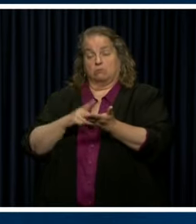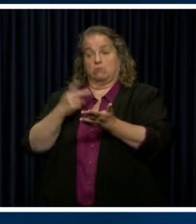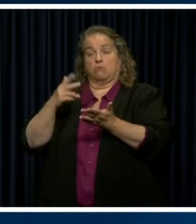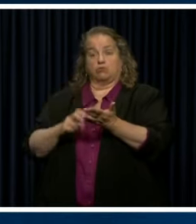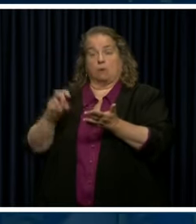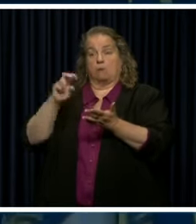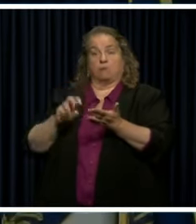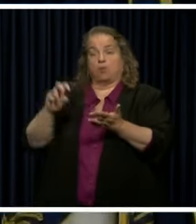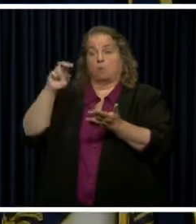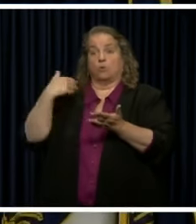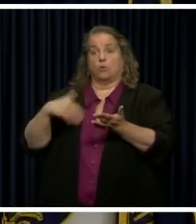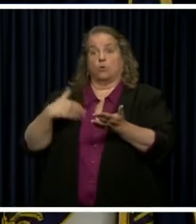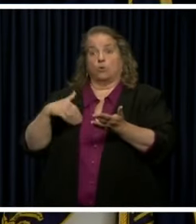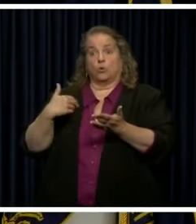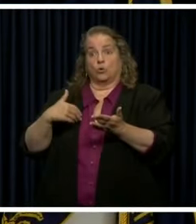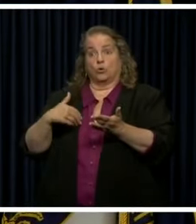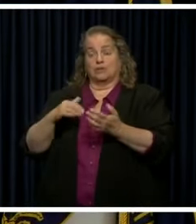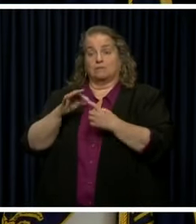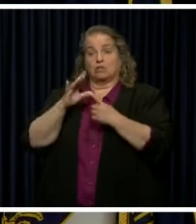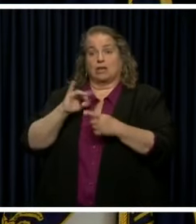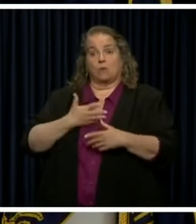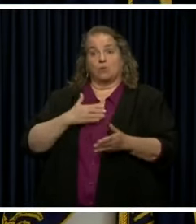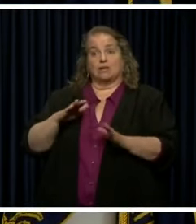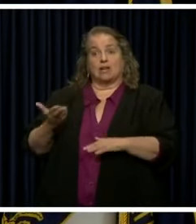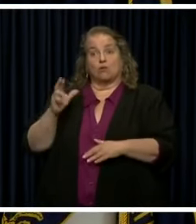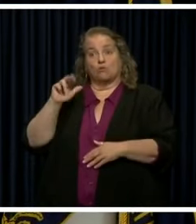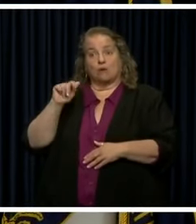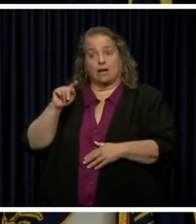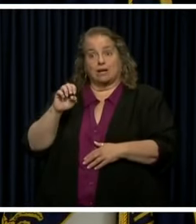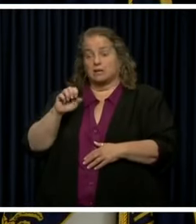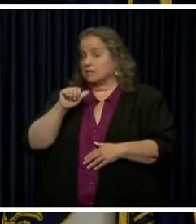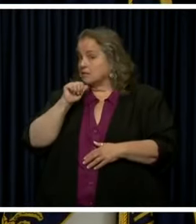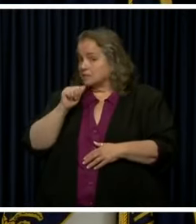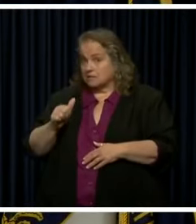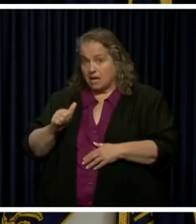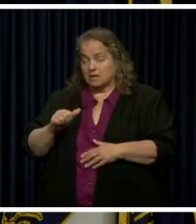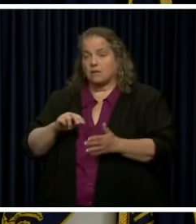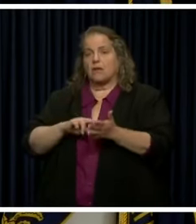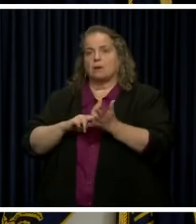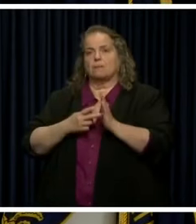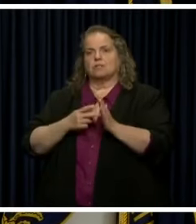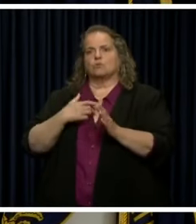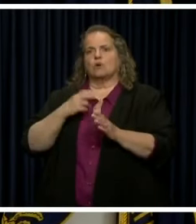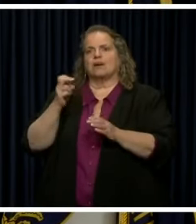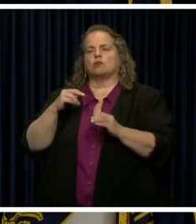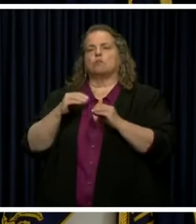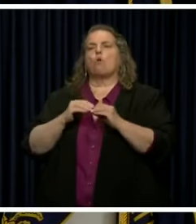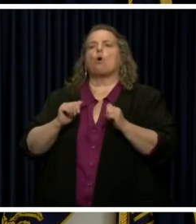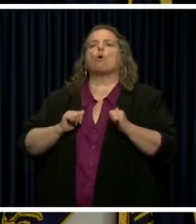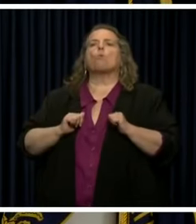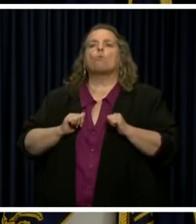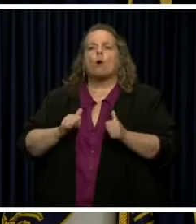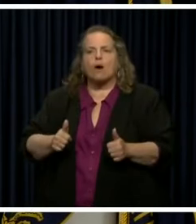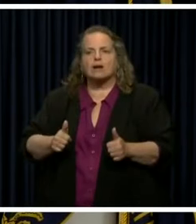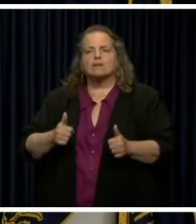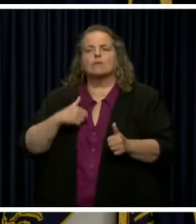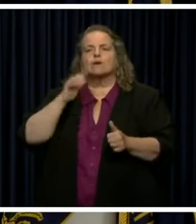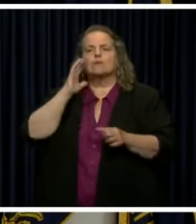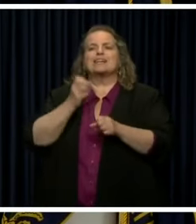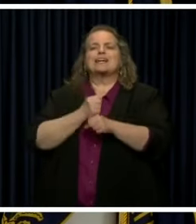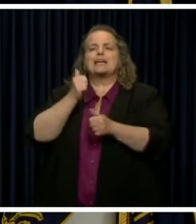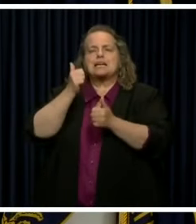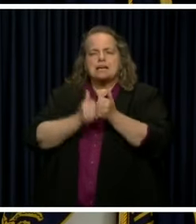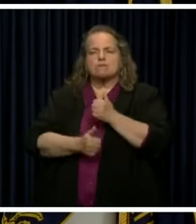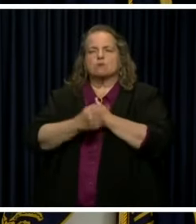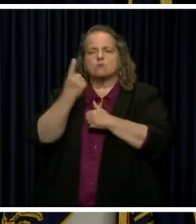but especially our death rate does not, it will mean that we are being even more proactive. We're going to get everybody